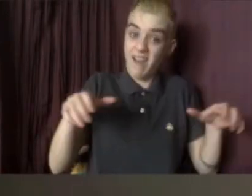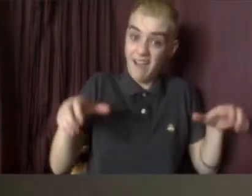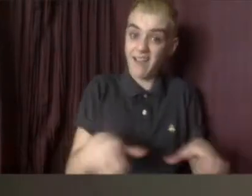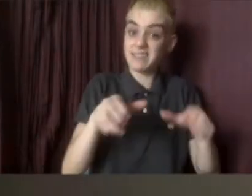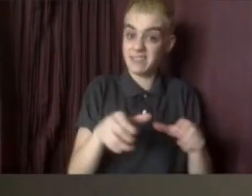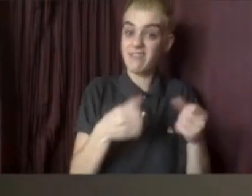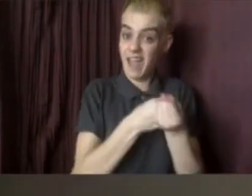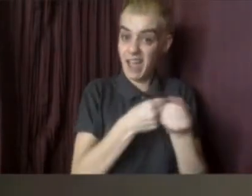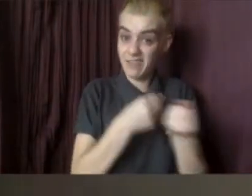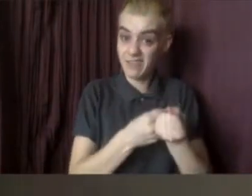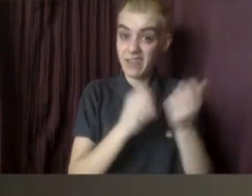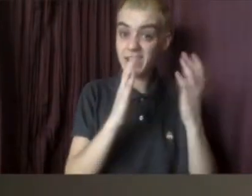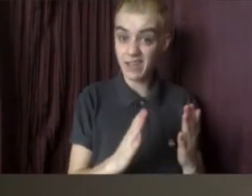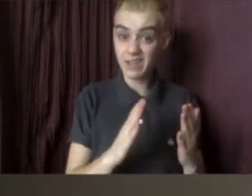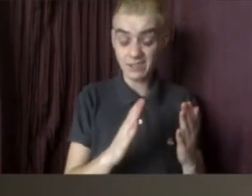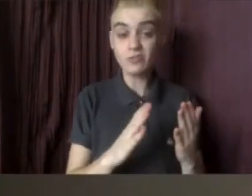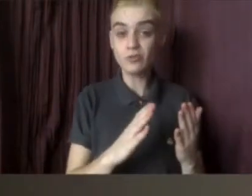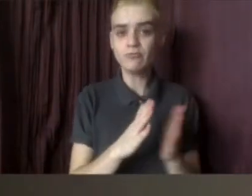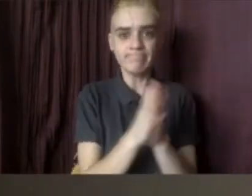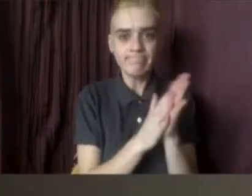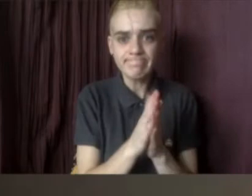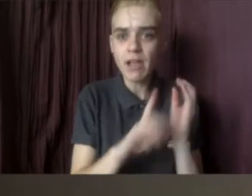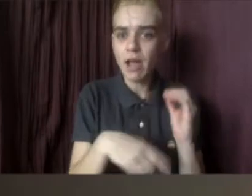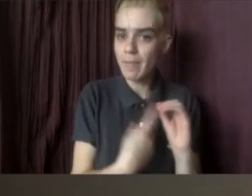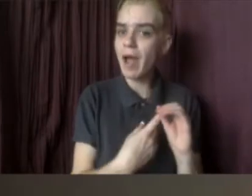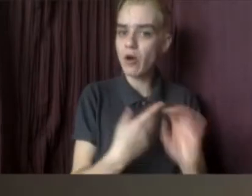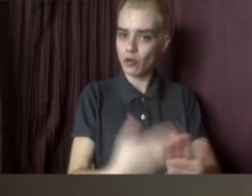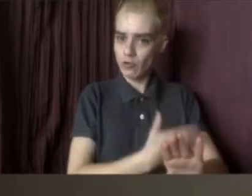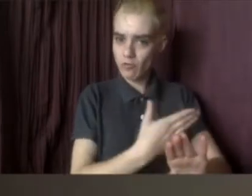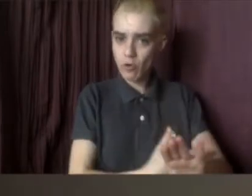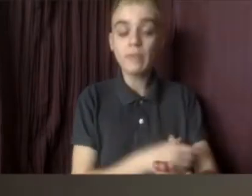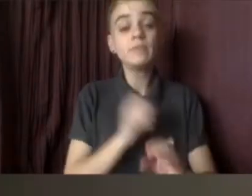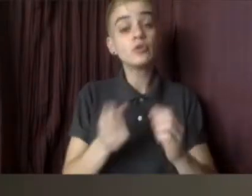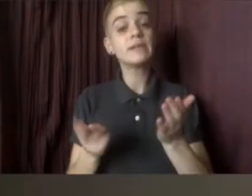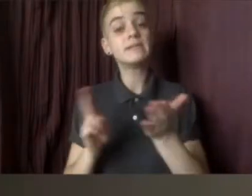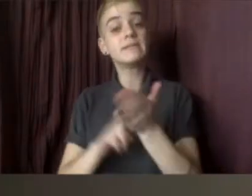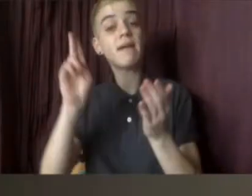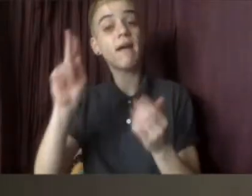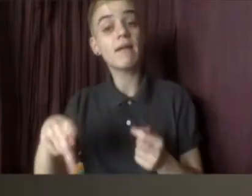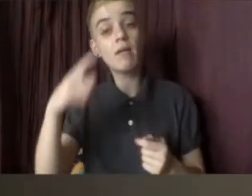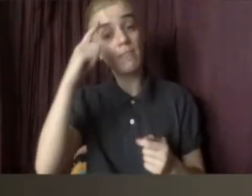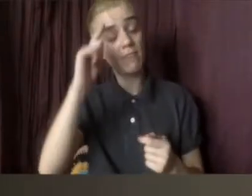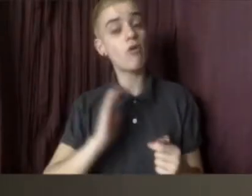federal legislative front, and what the state of play is in Congress, and sort of